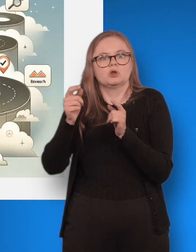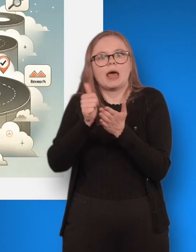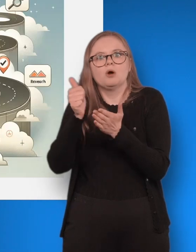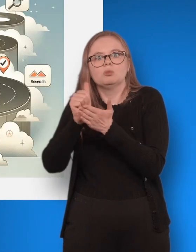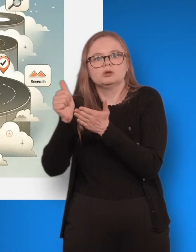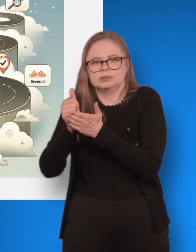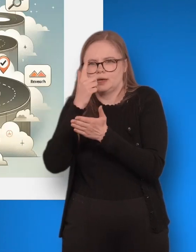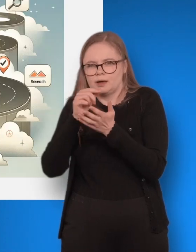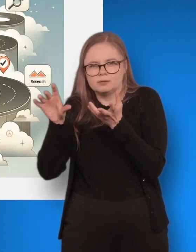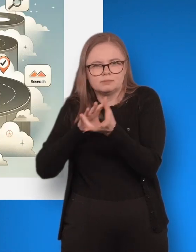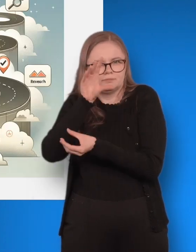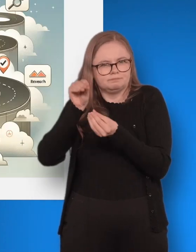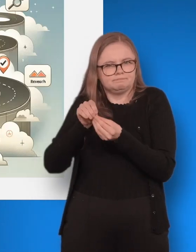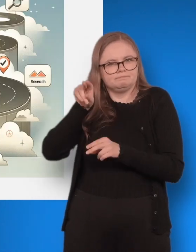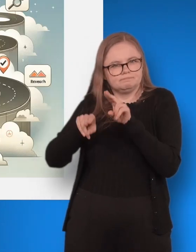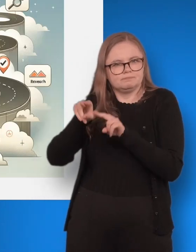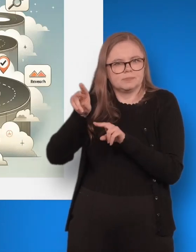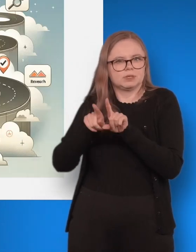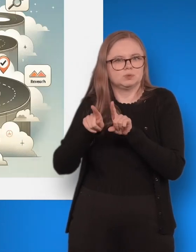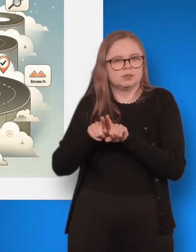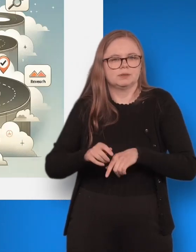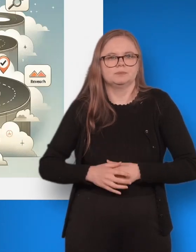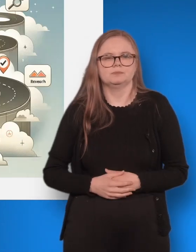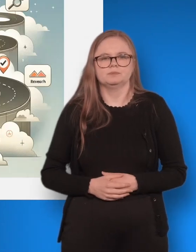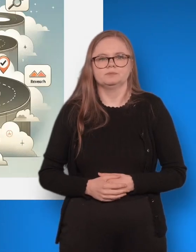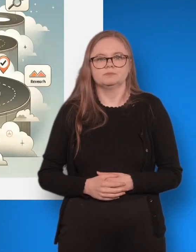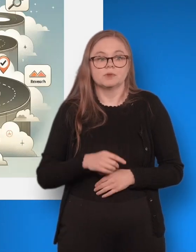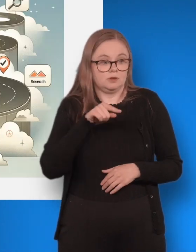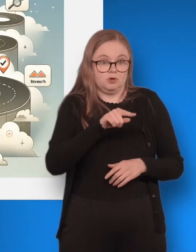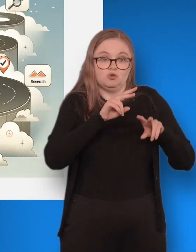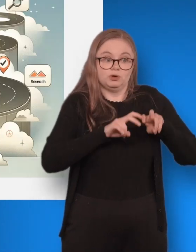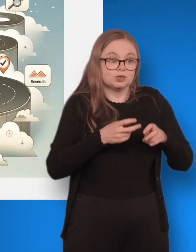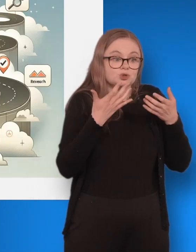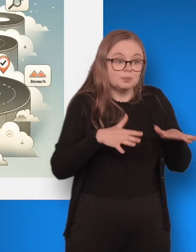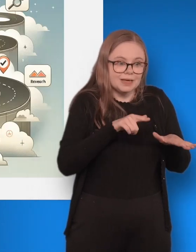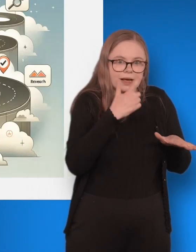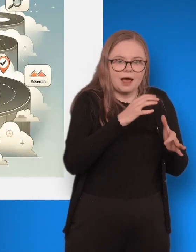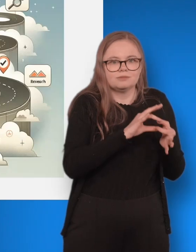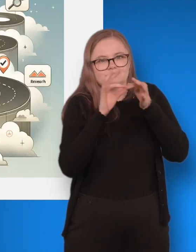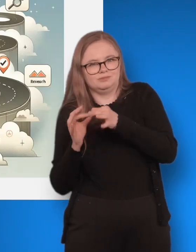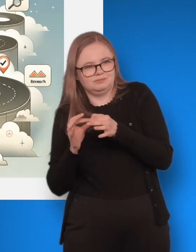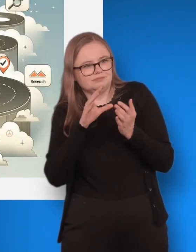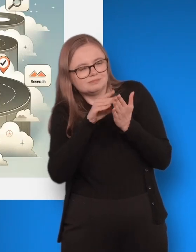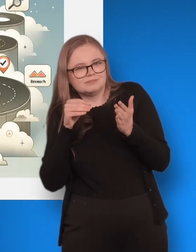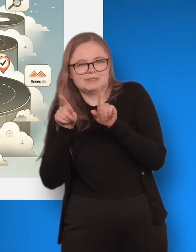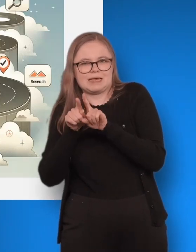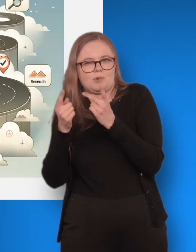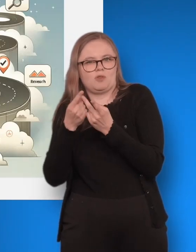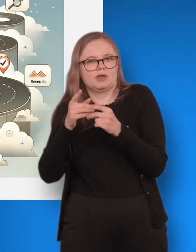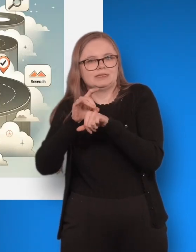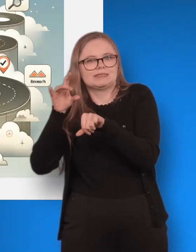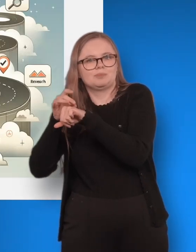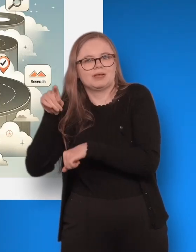also be considered. We could also expand this research to other disciplines. Are these patterns